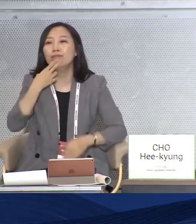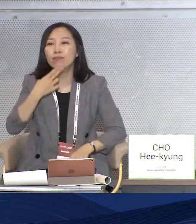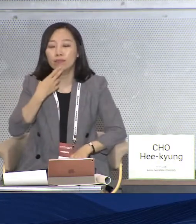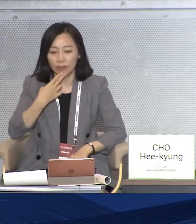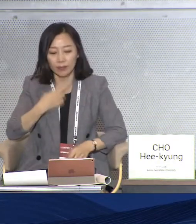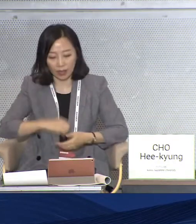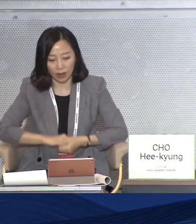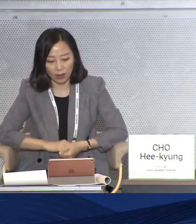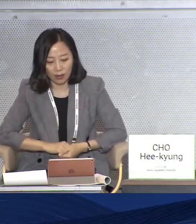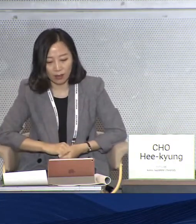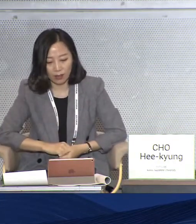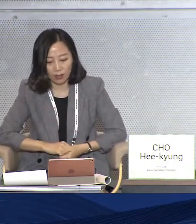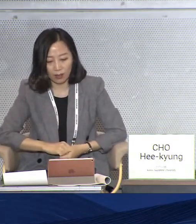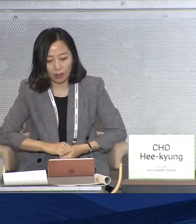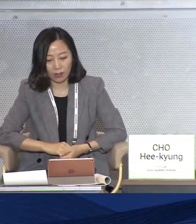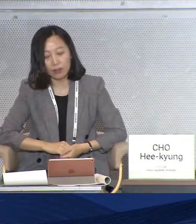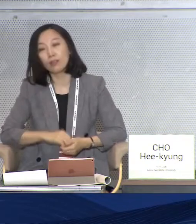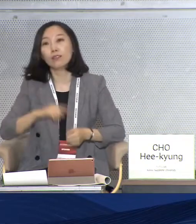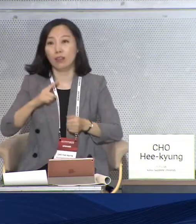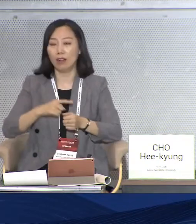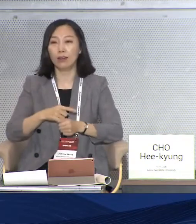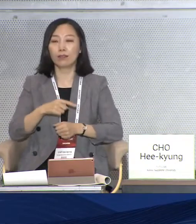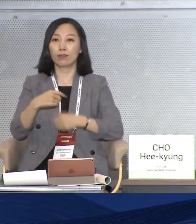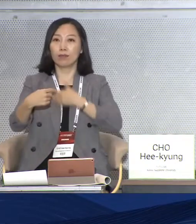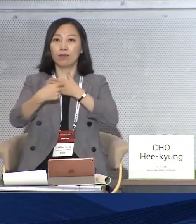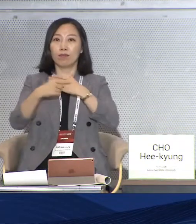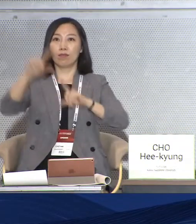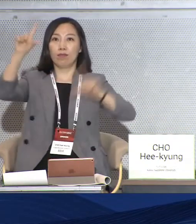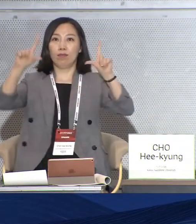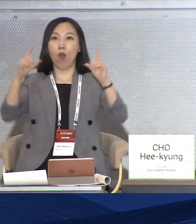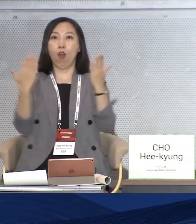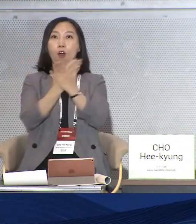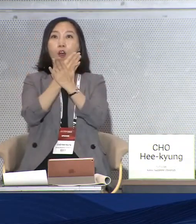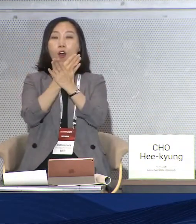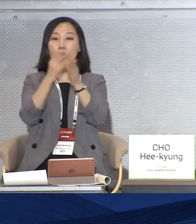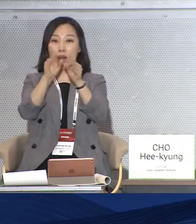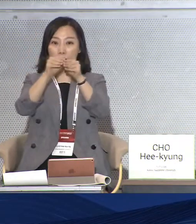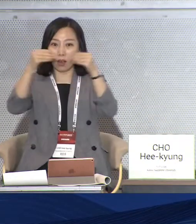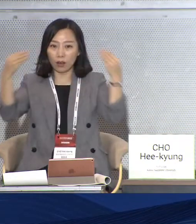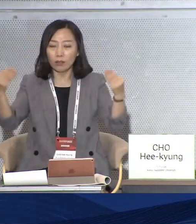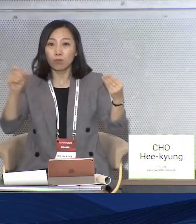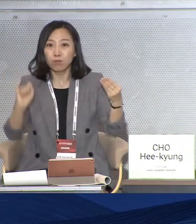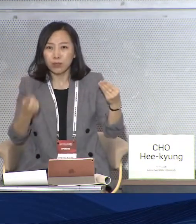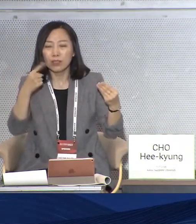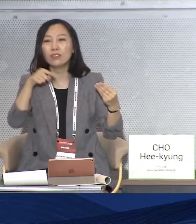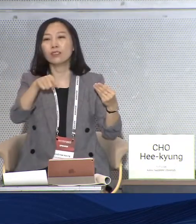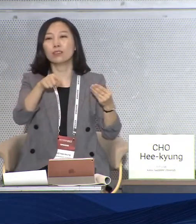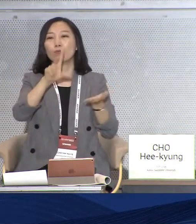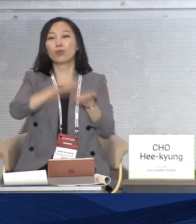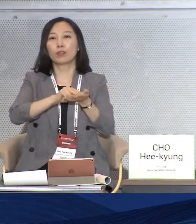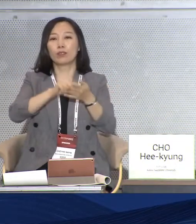So we have to have monitorings, and that system is still lacking.